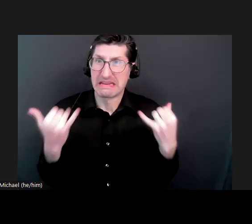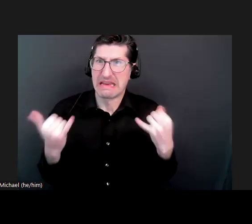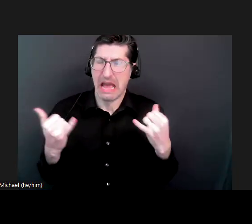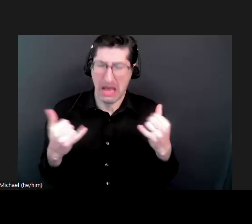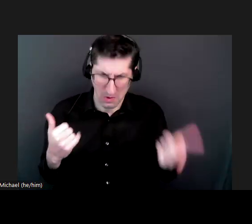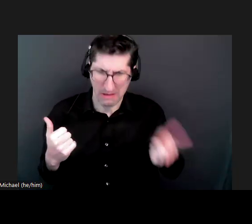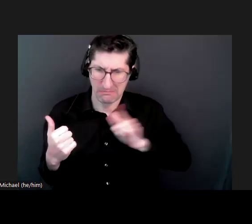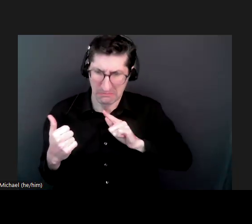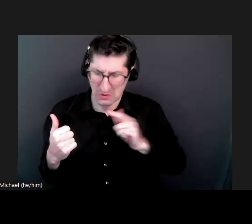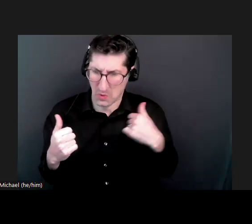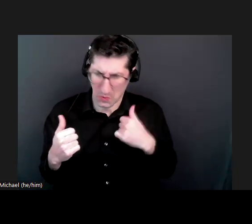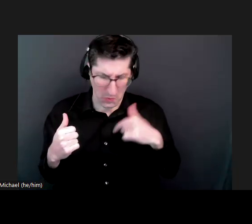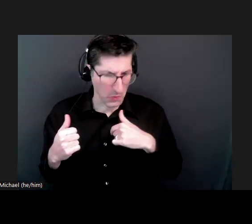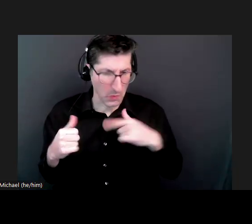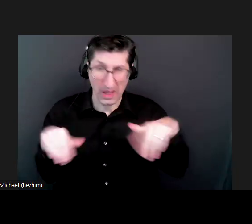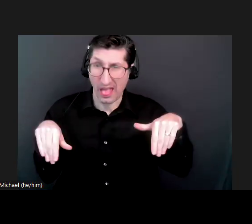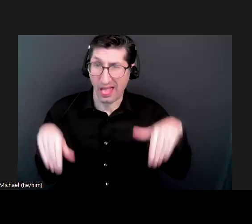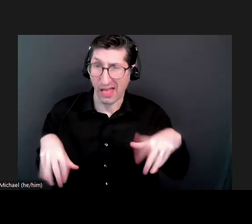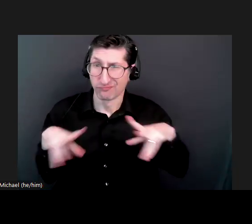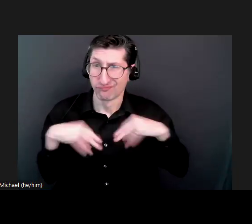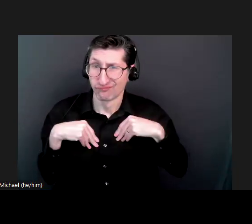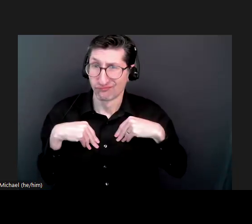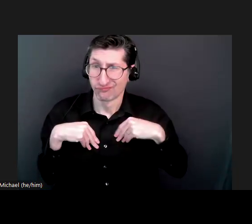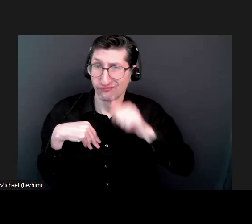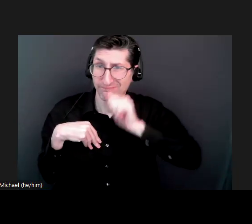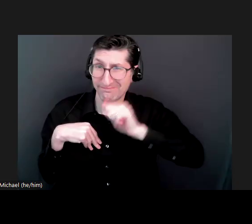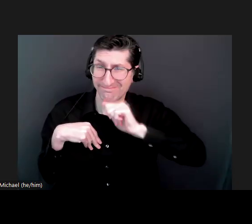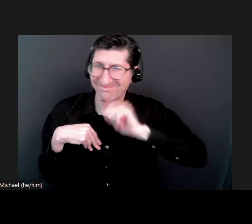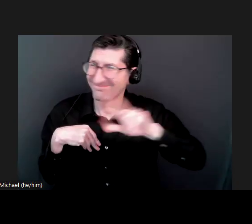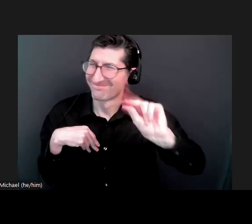where we can no longer remain passive observers to the ongoing